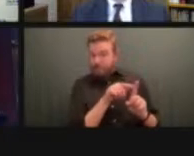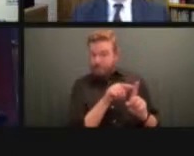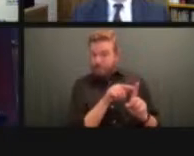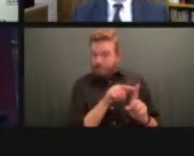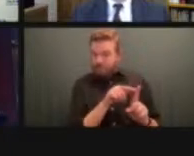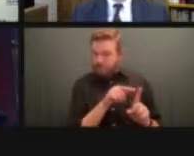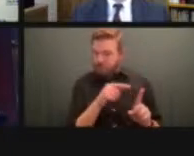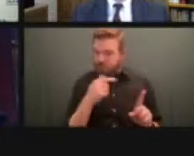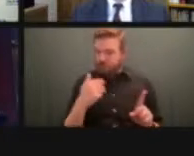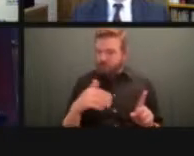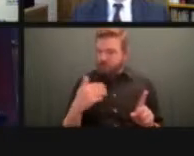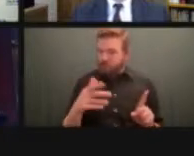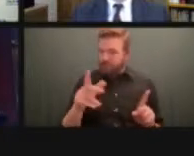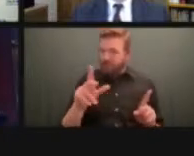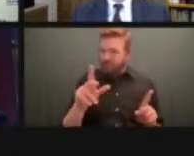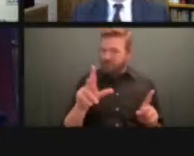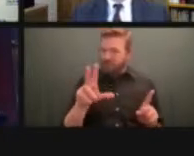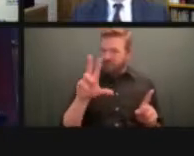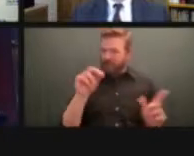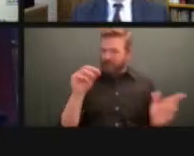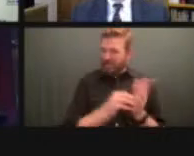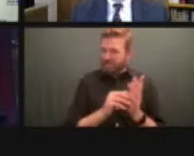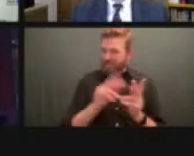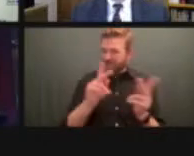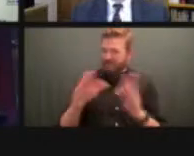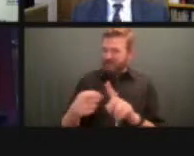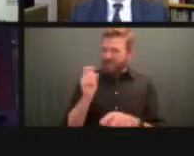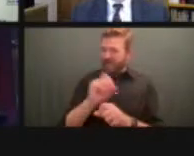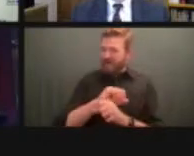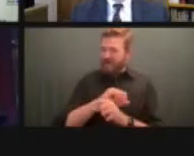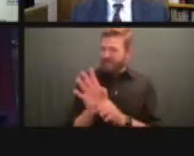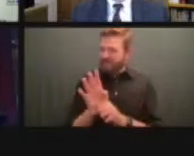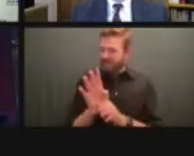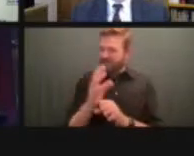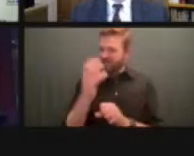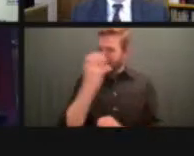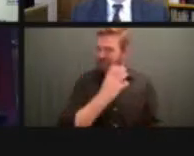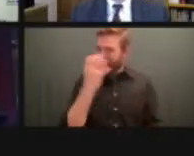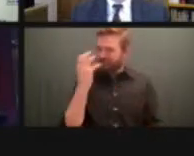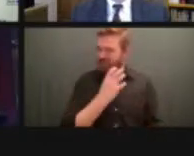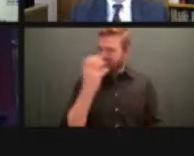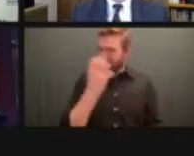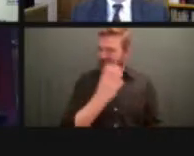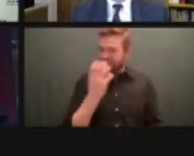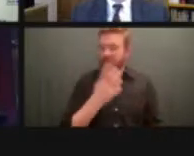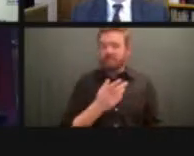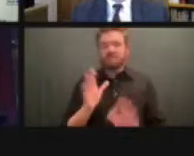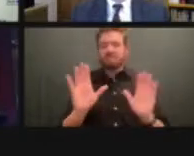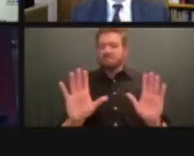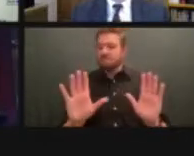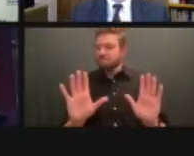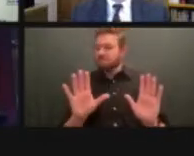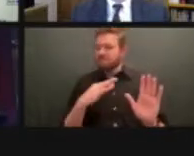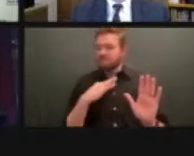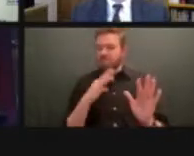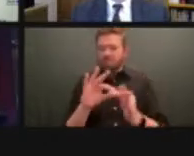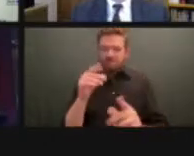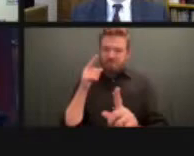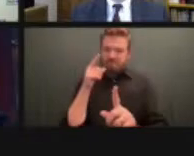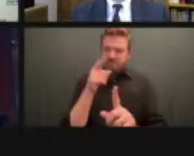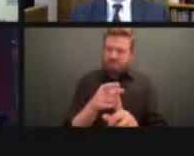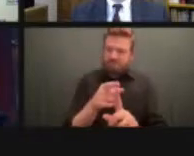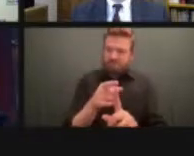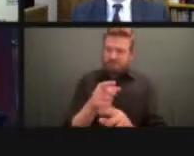state. So our message is simple. Take Omicron seriously, wear your masks, get